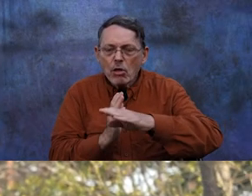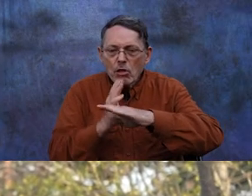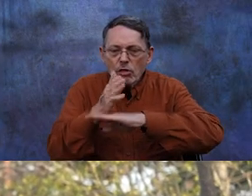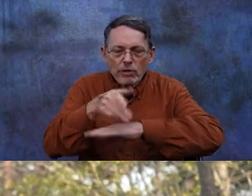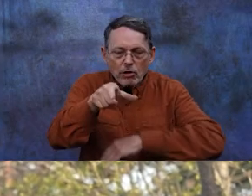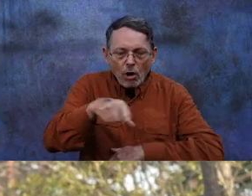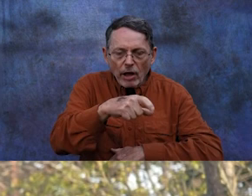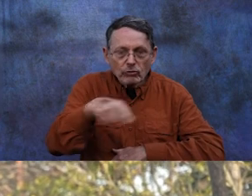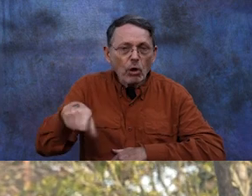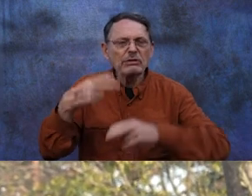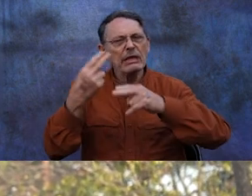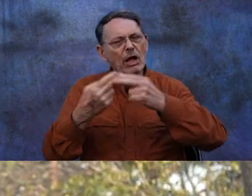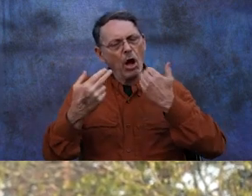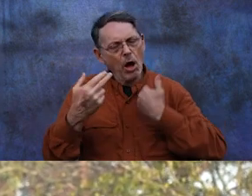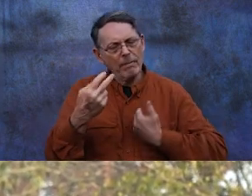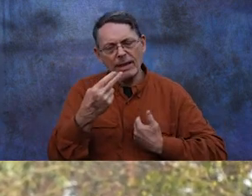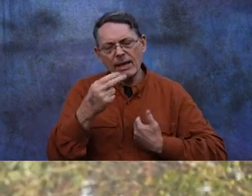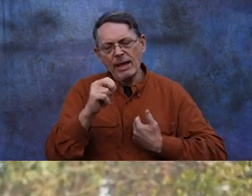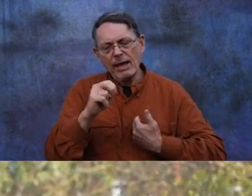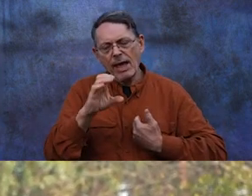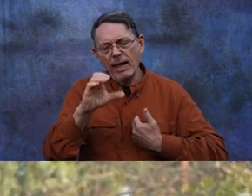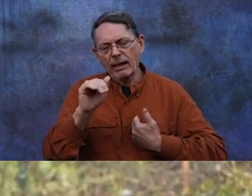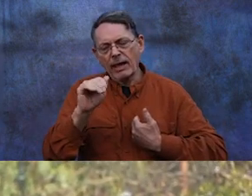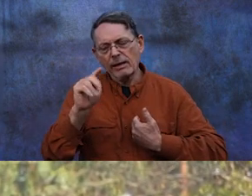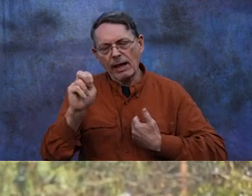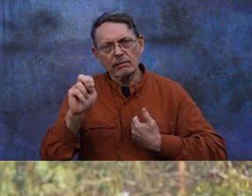me Hecate because that's my name.